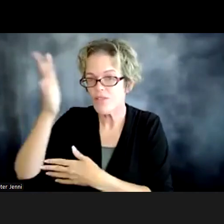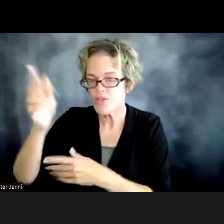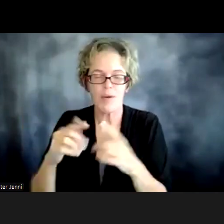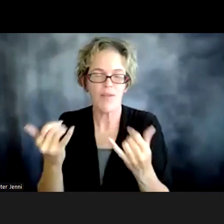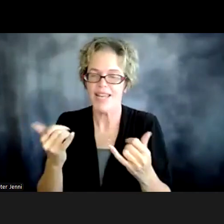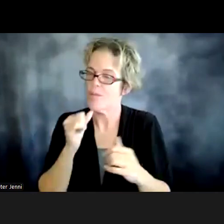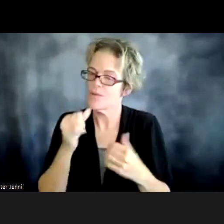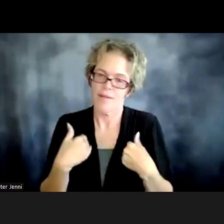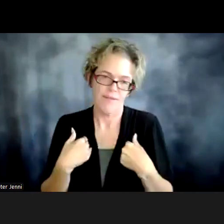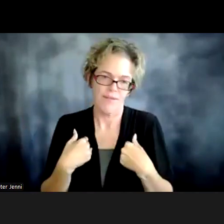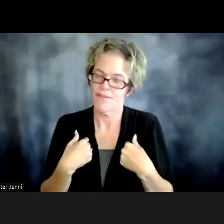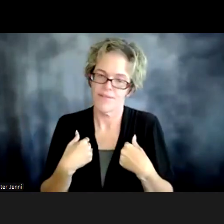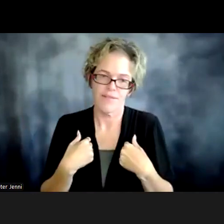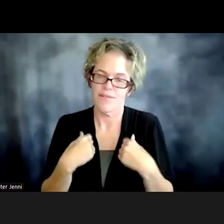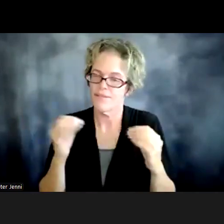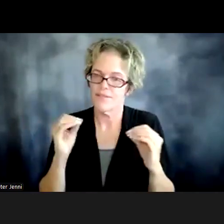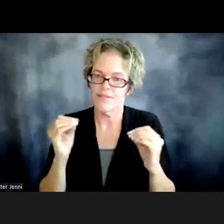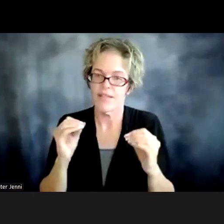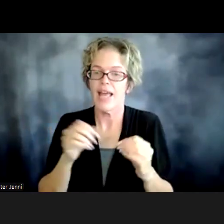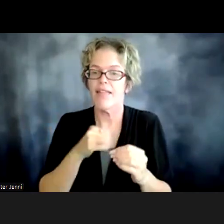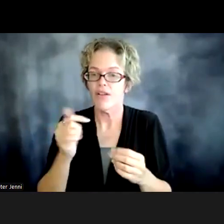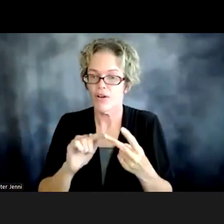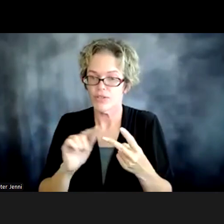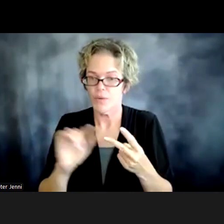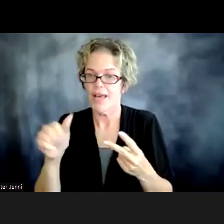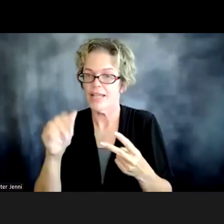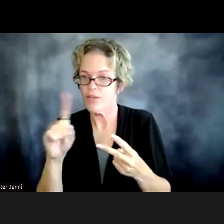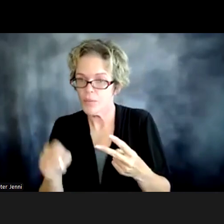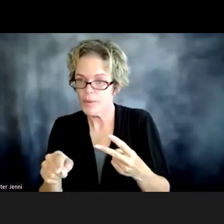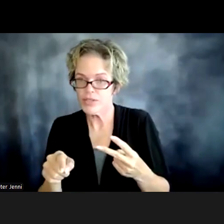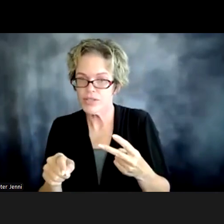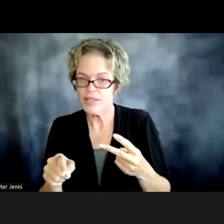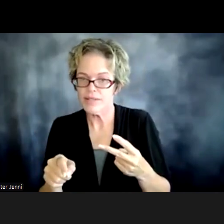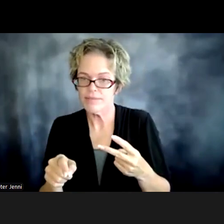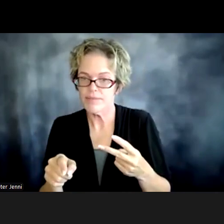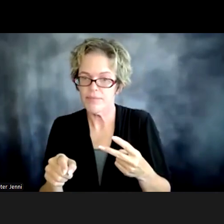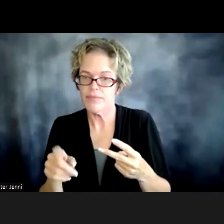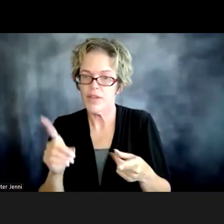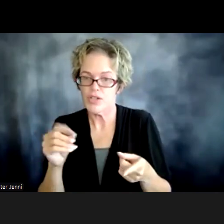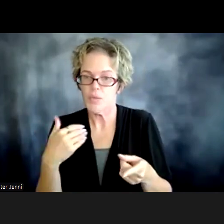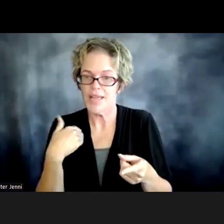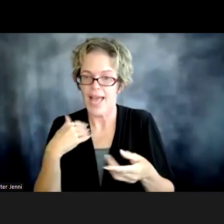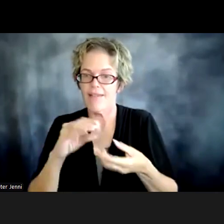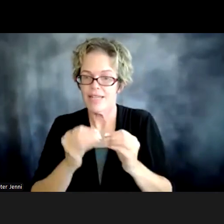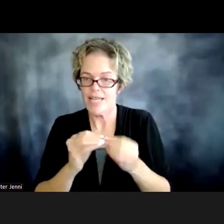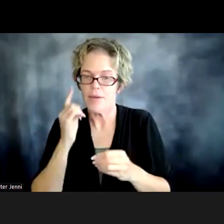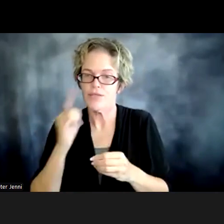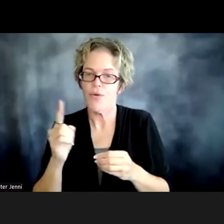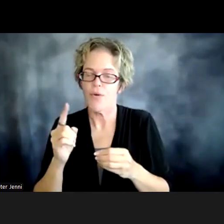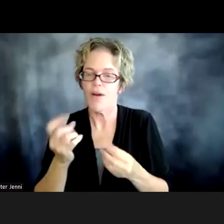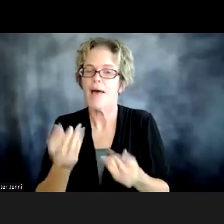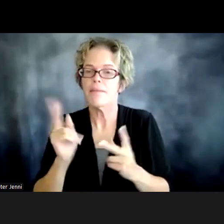don't have that. And then there's also another question: do we have numbers for the enrollees per county?